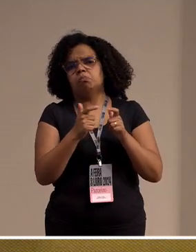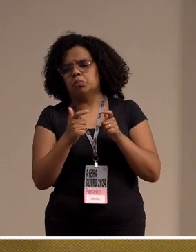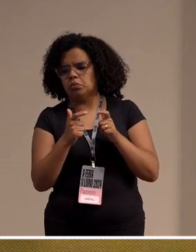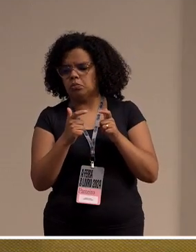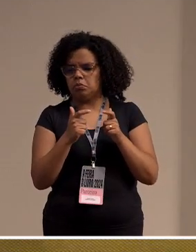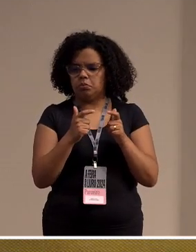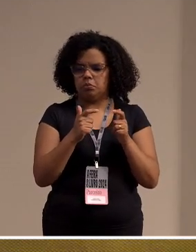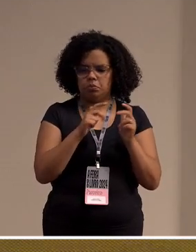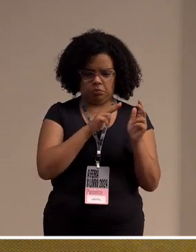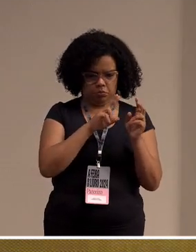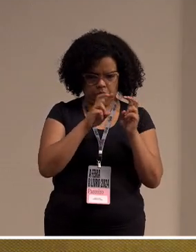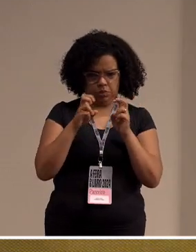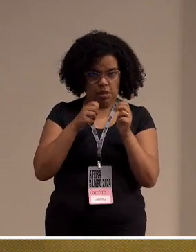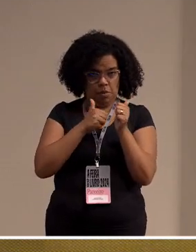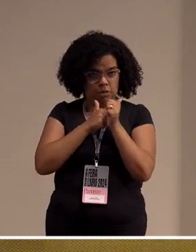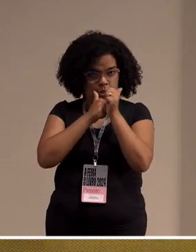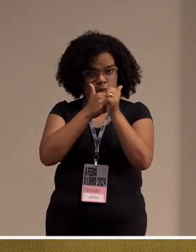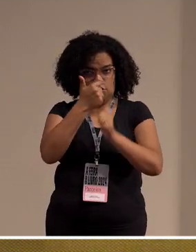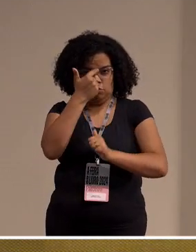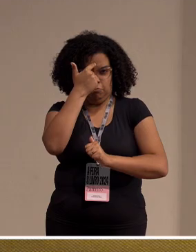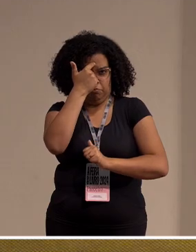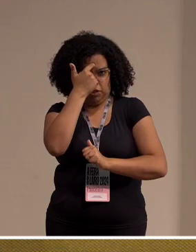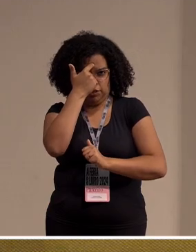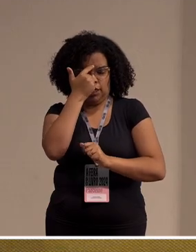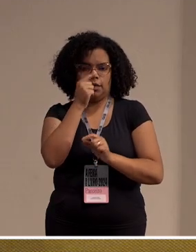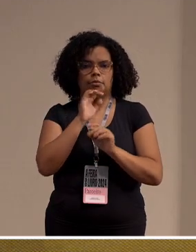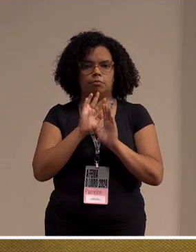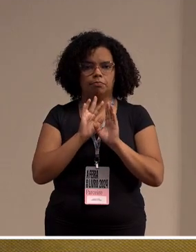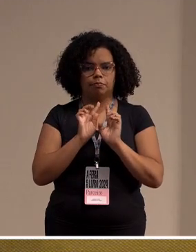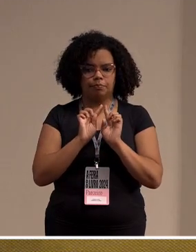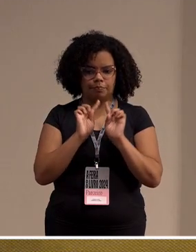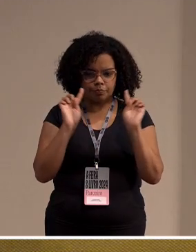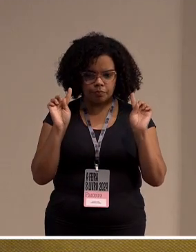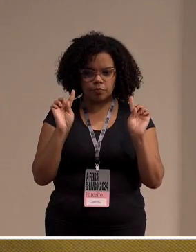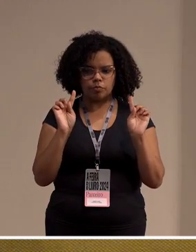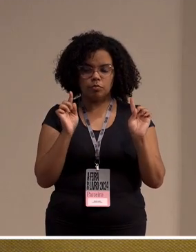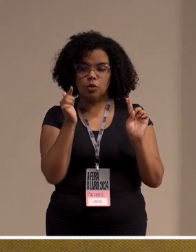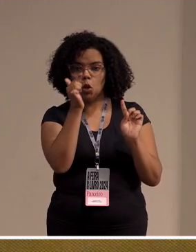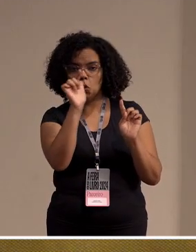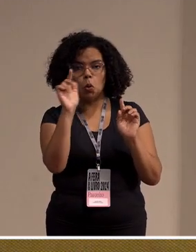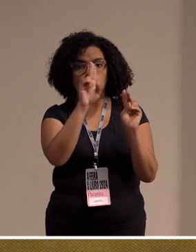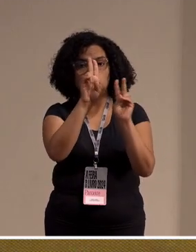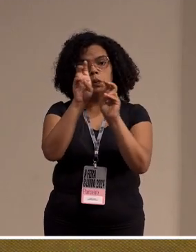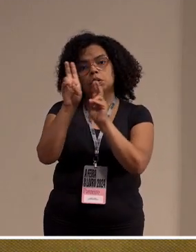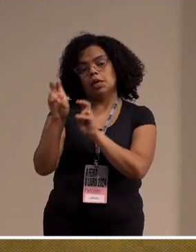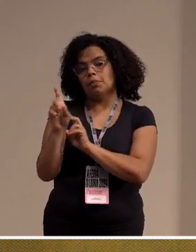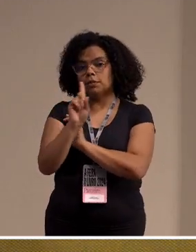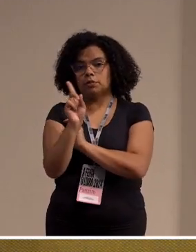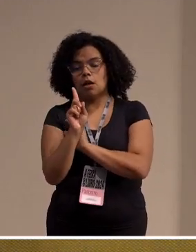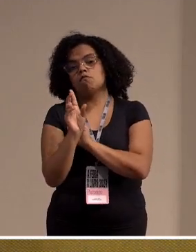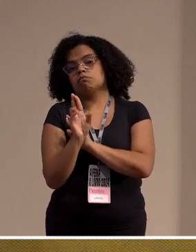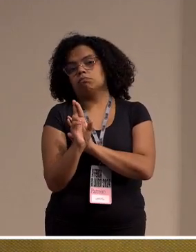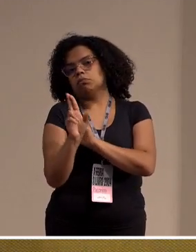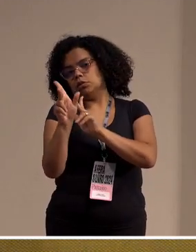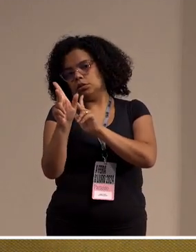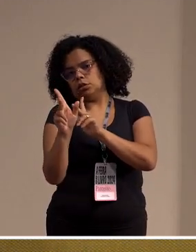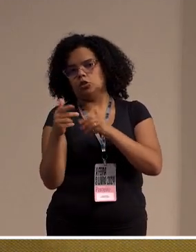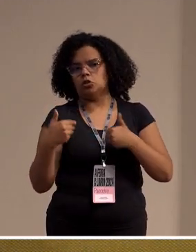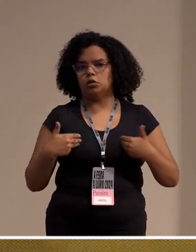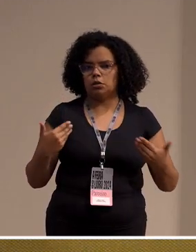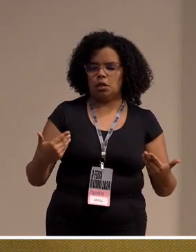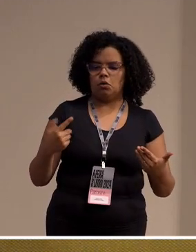the characters, it went in other directions. So it becomes a question of how much does the reader need to stay with